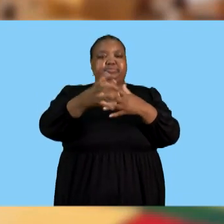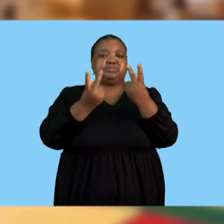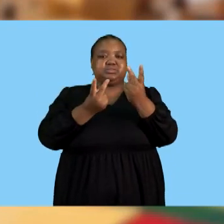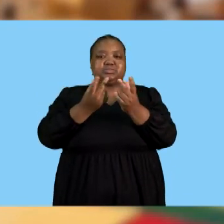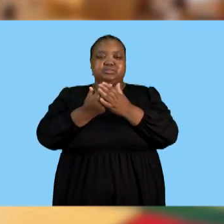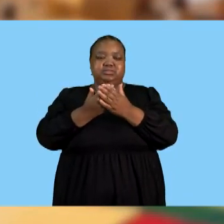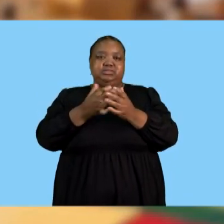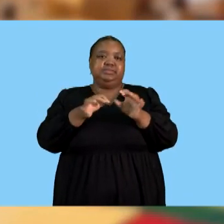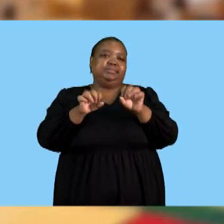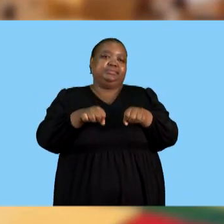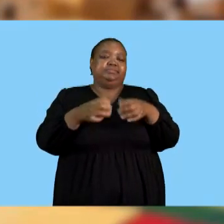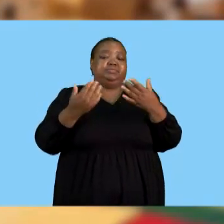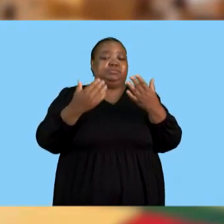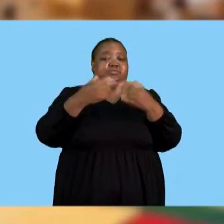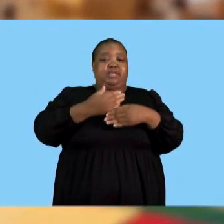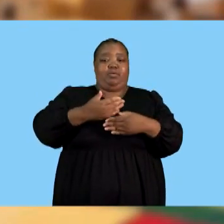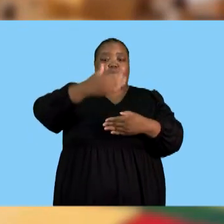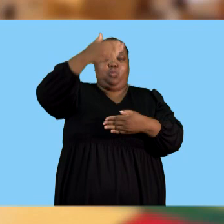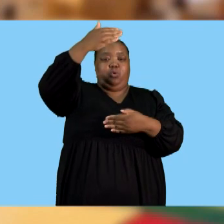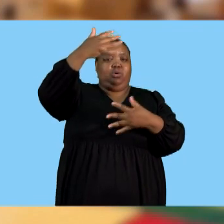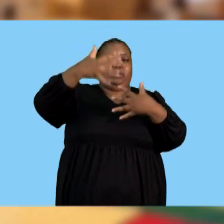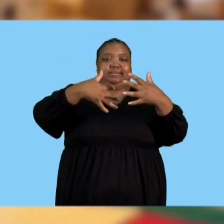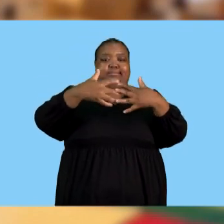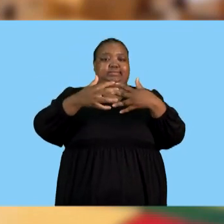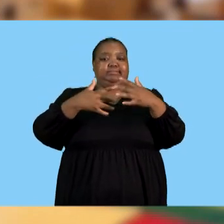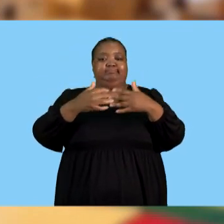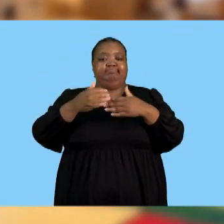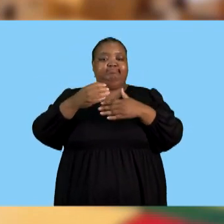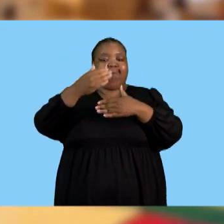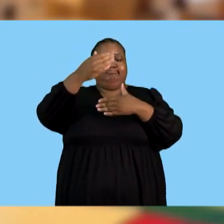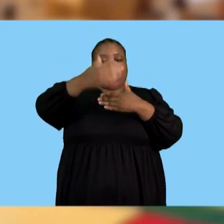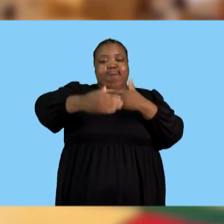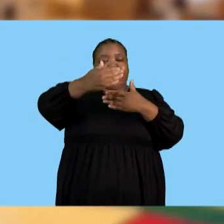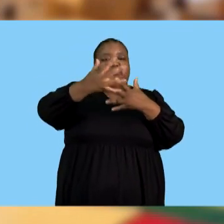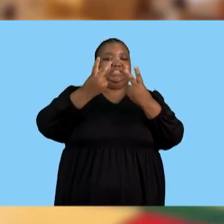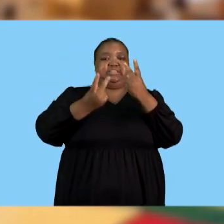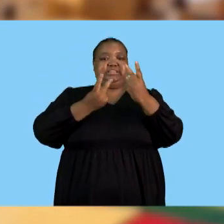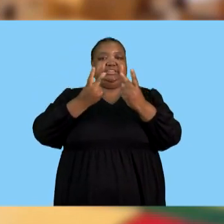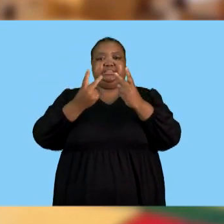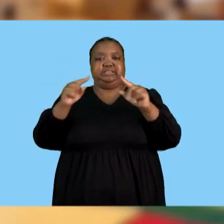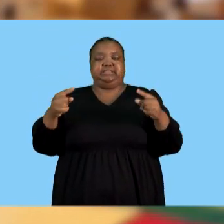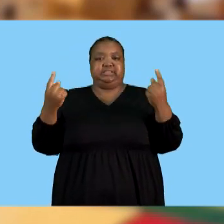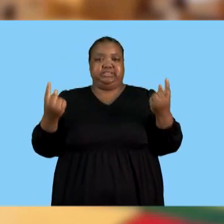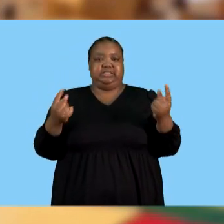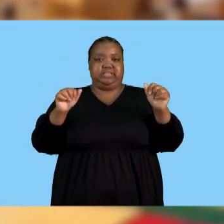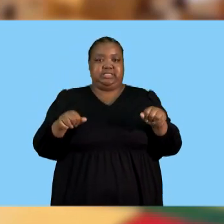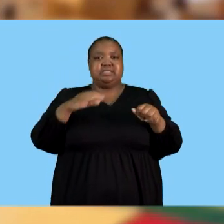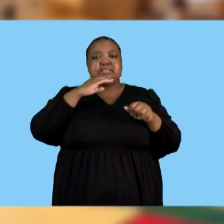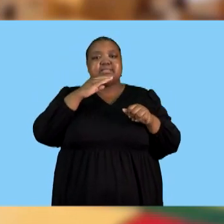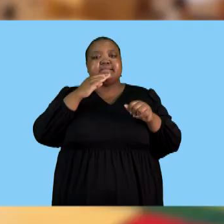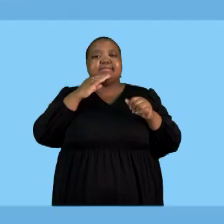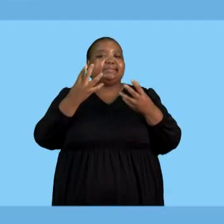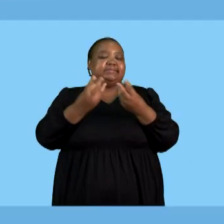to pass through, for instance, the brick wall, you aren't able to see anything on the other side of that brick wall. So therefore, we're saying